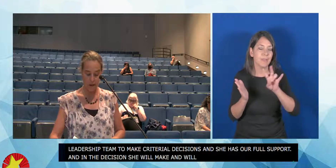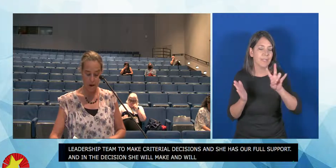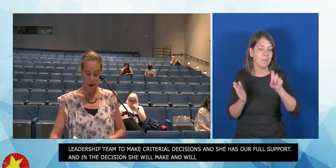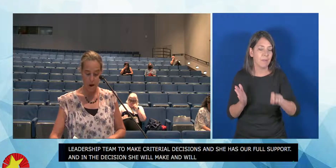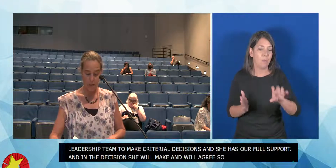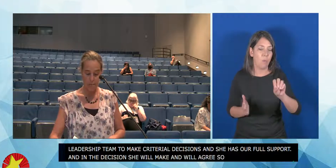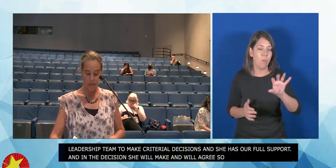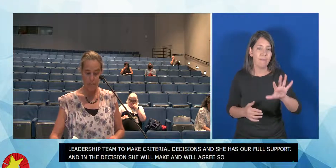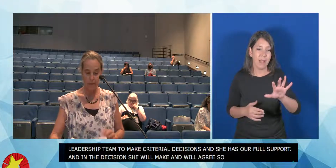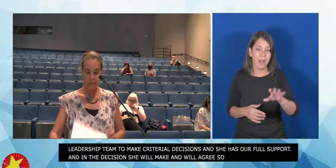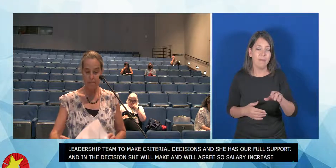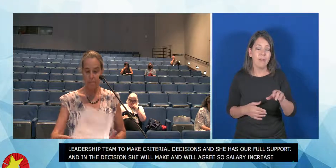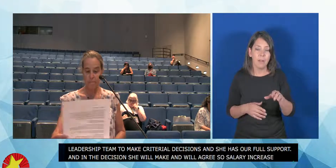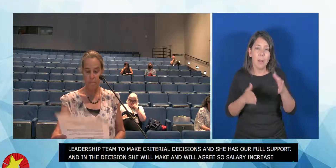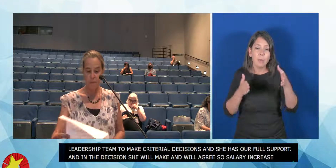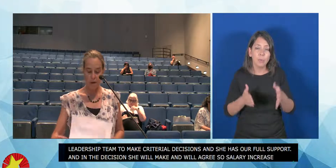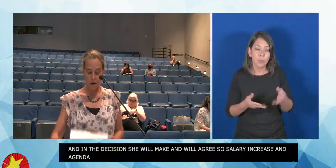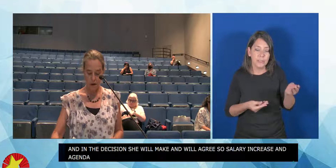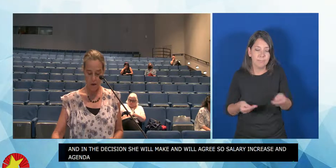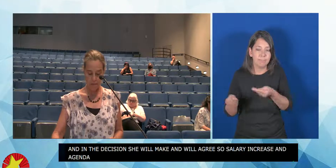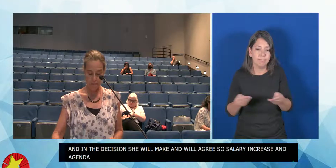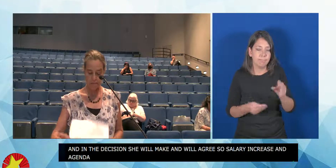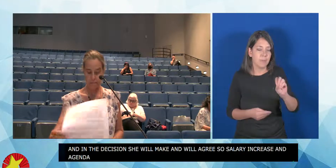7.05, Ombudsman.